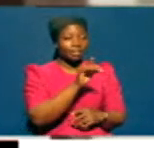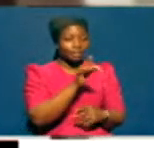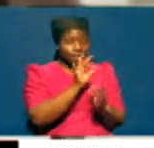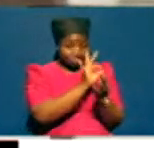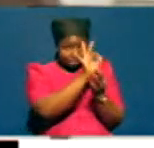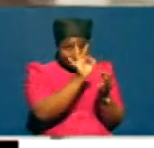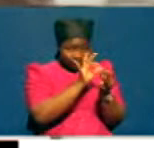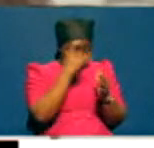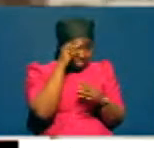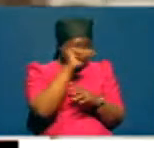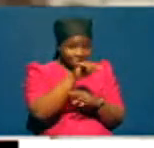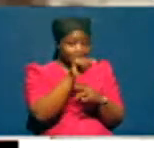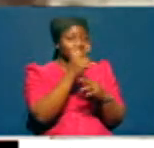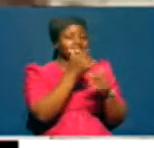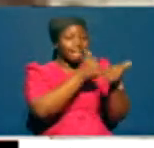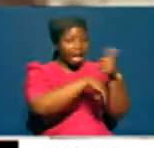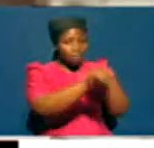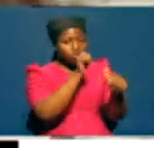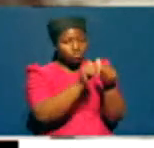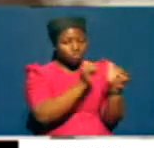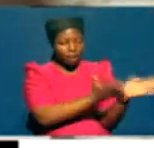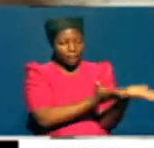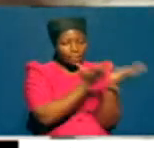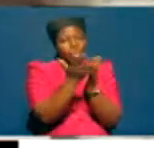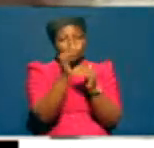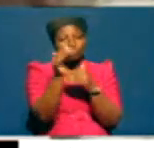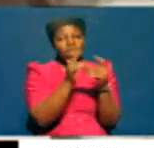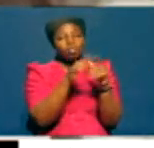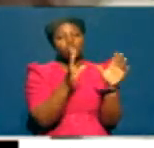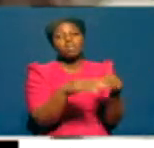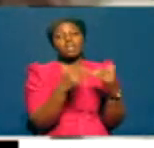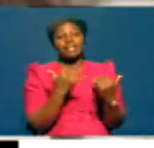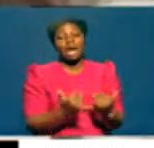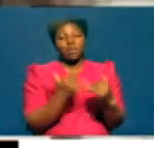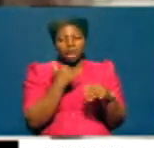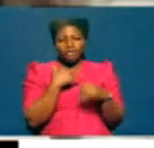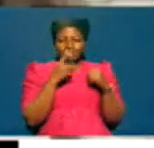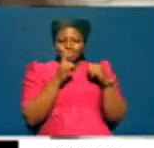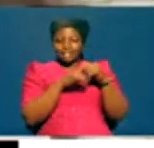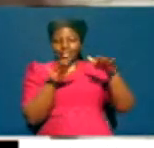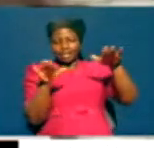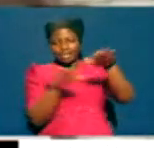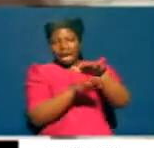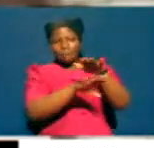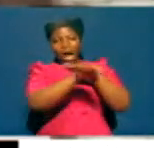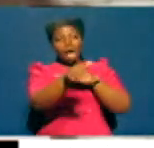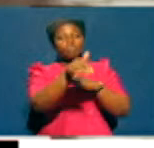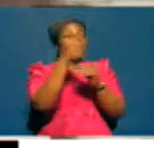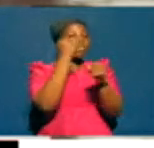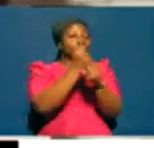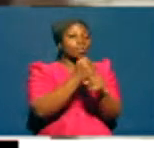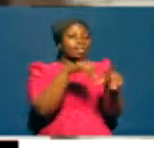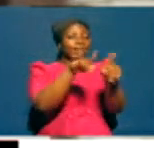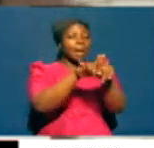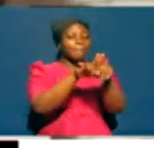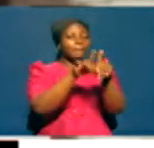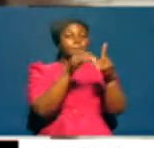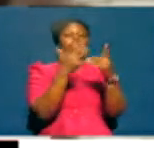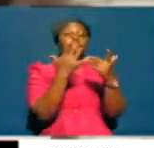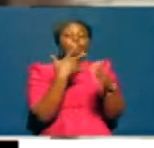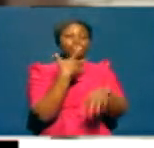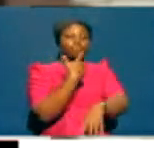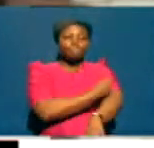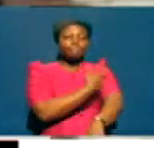exercise, which we are bringing it closer to the community, currently six sub-counties are carrying out the exercise.